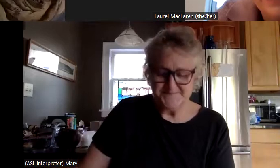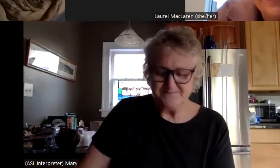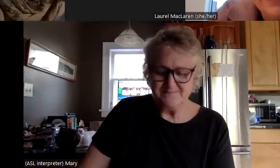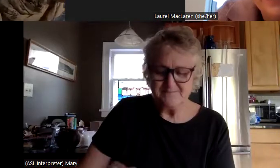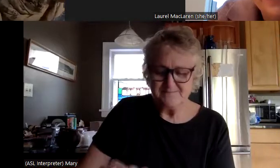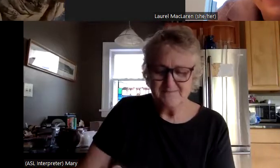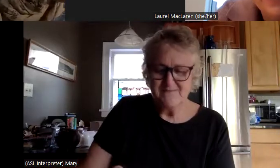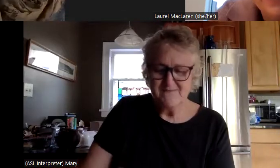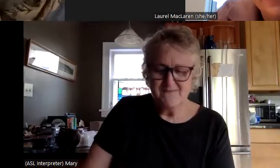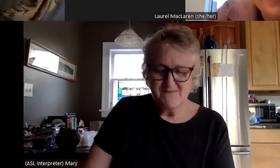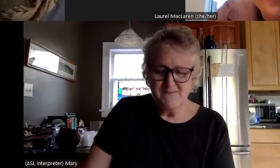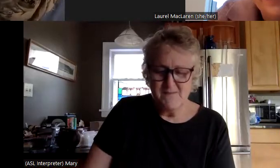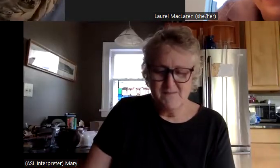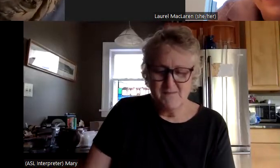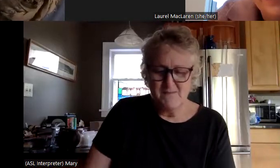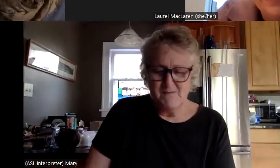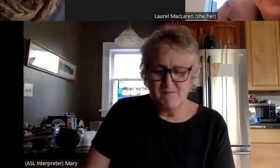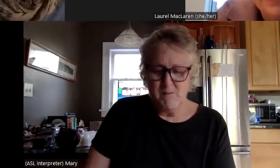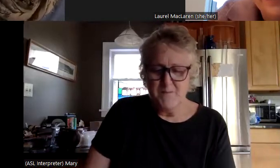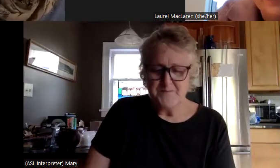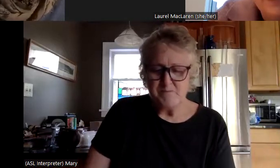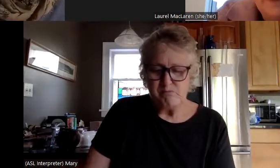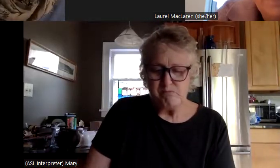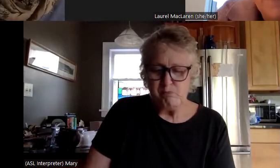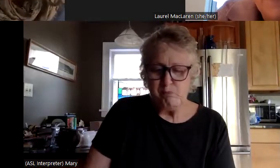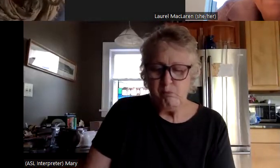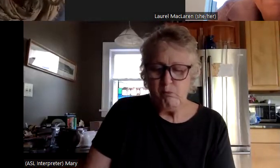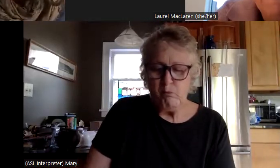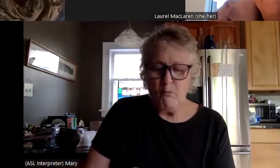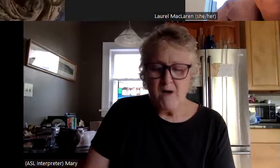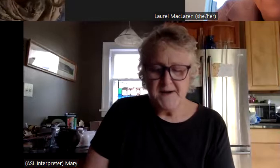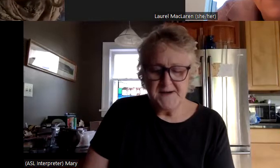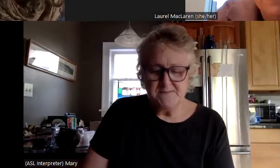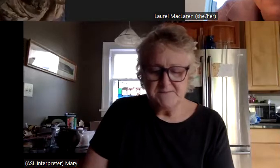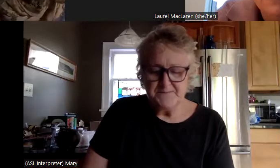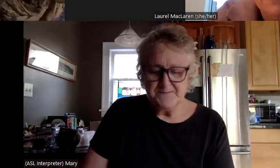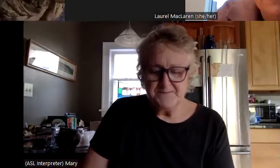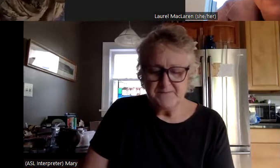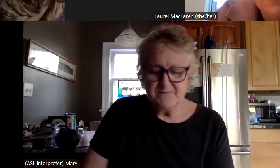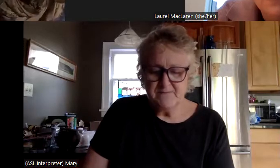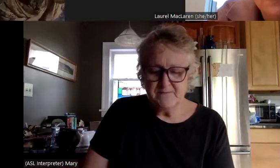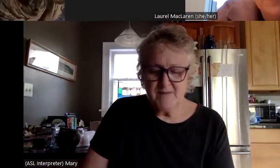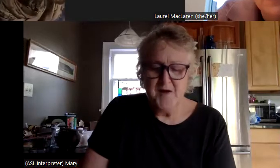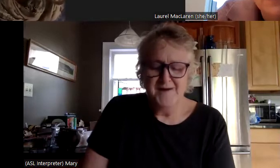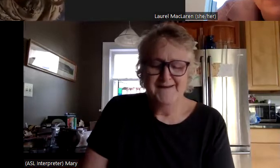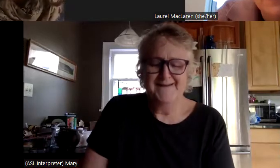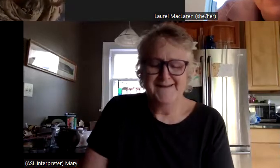still. Don't they usually lay them underground? Abby